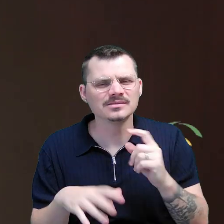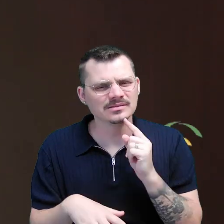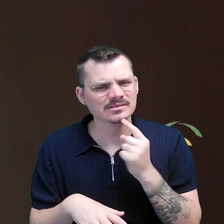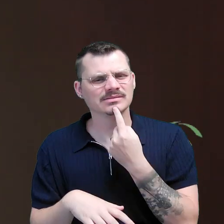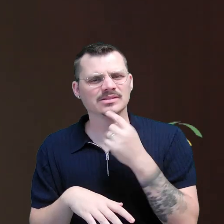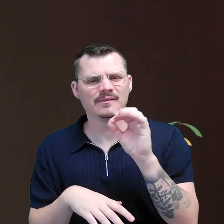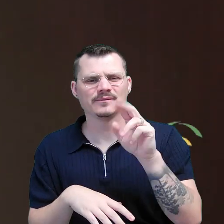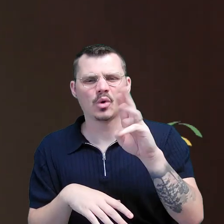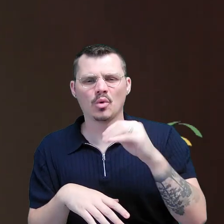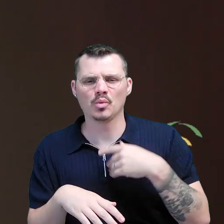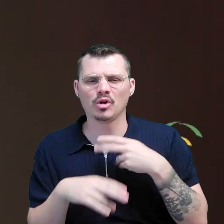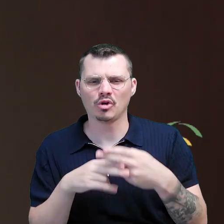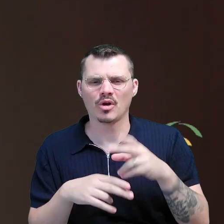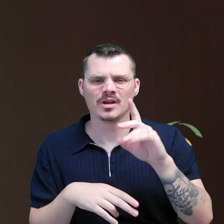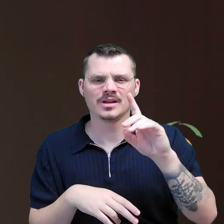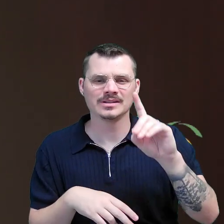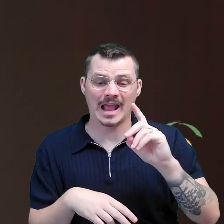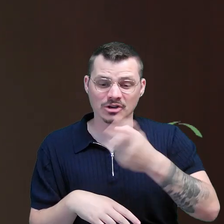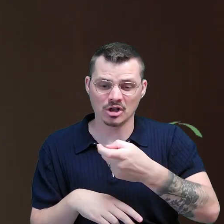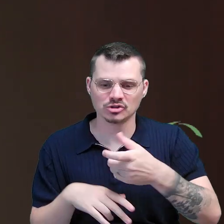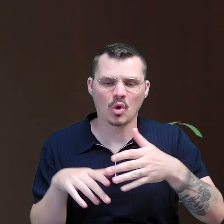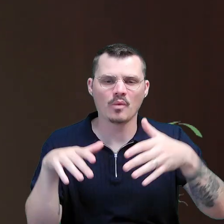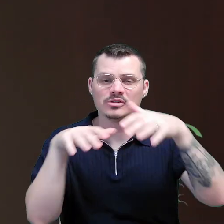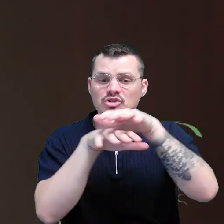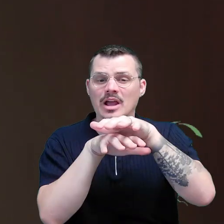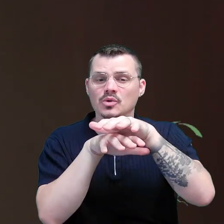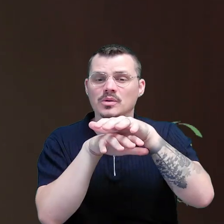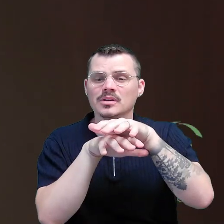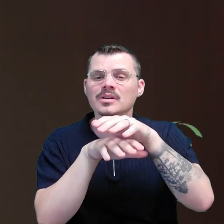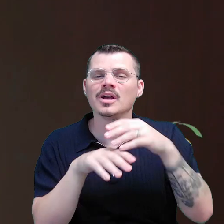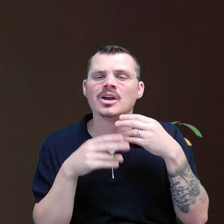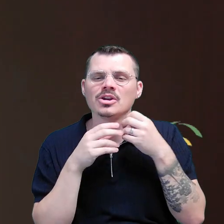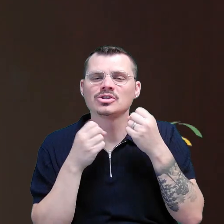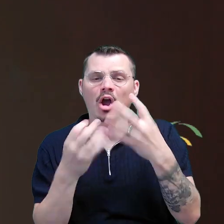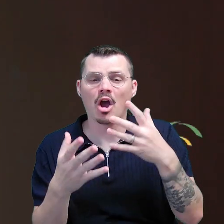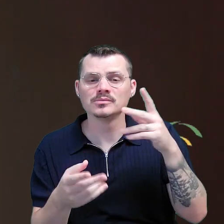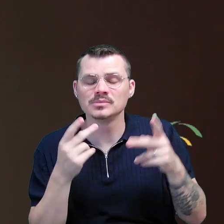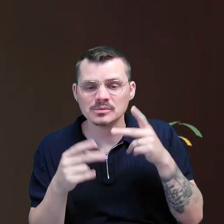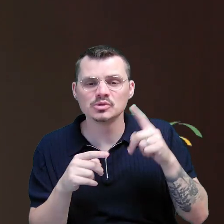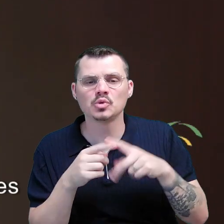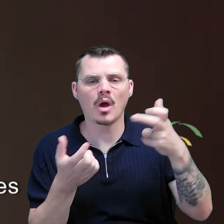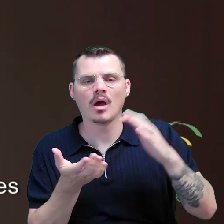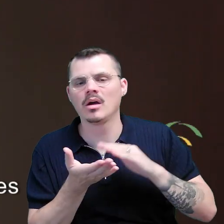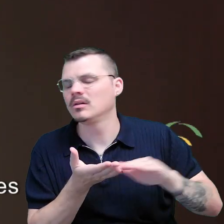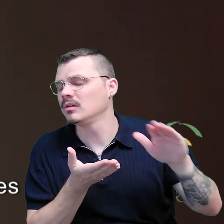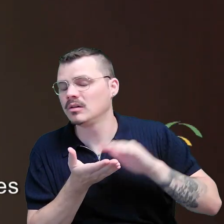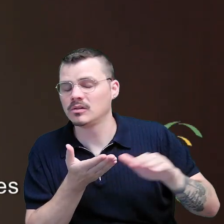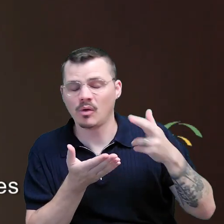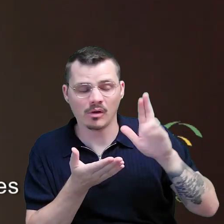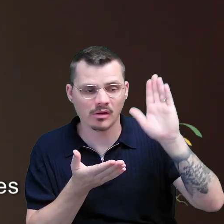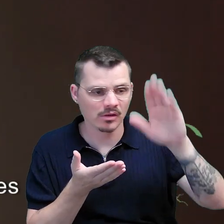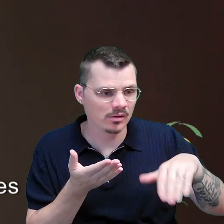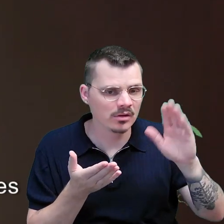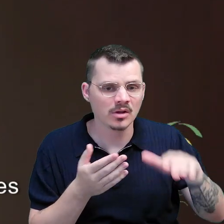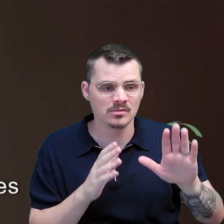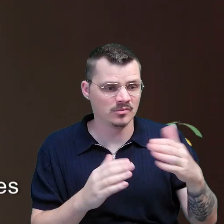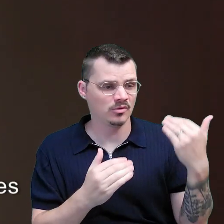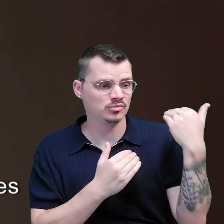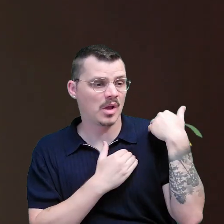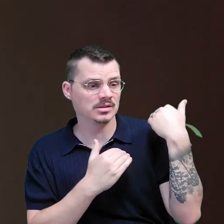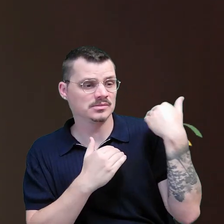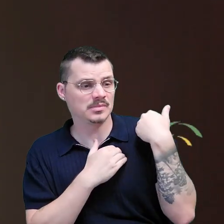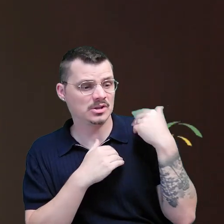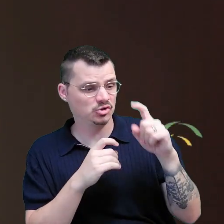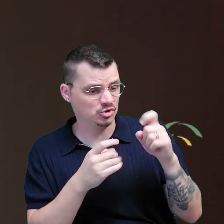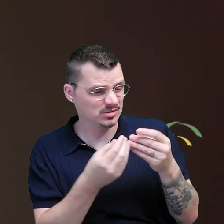form of diagnostic overshadowing, and can cause people to be dismissive and also absolve people of